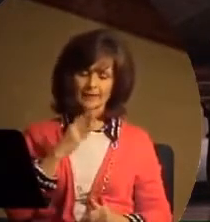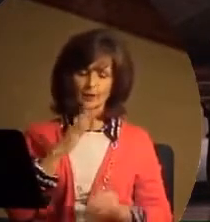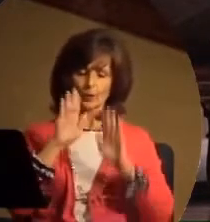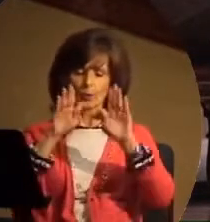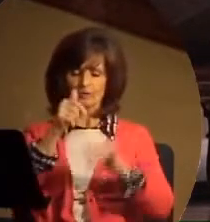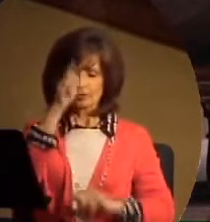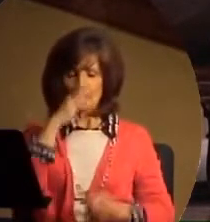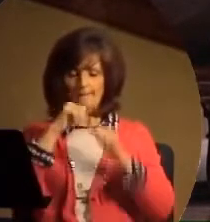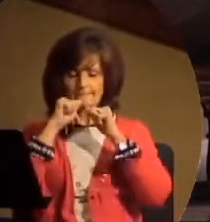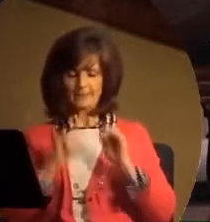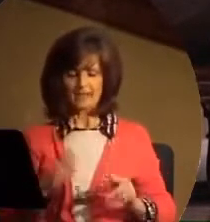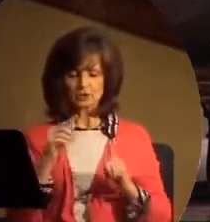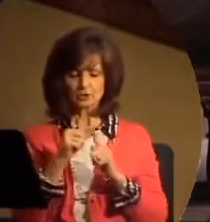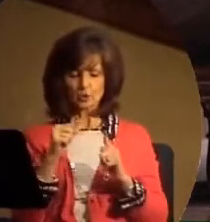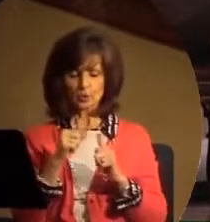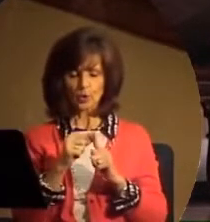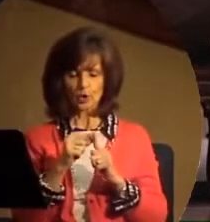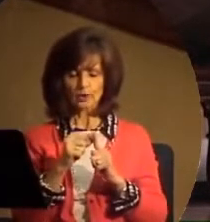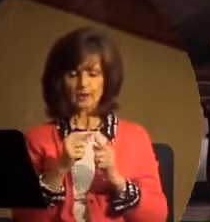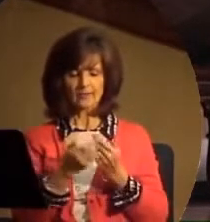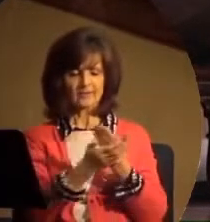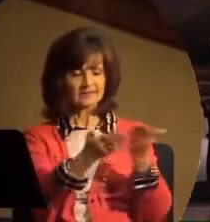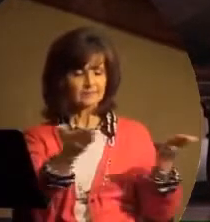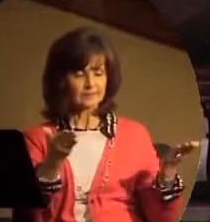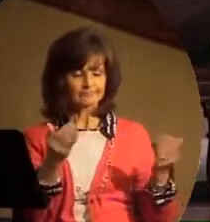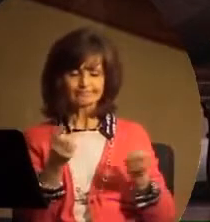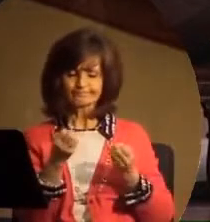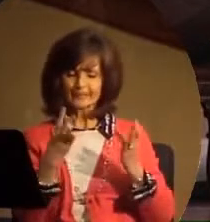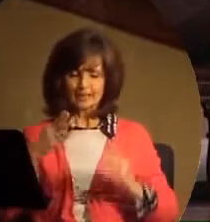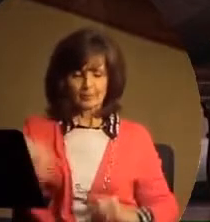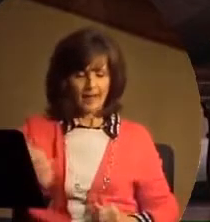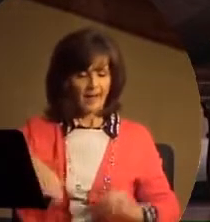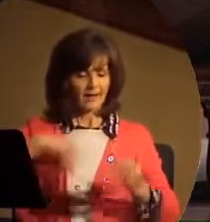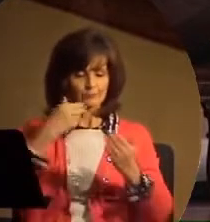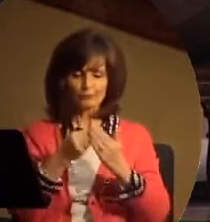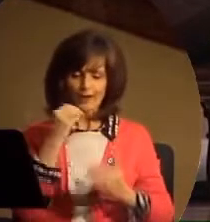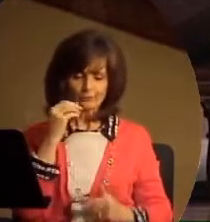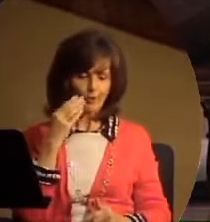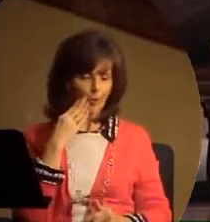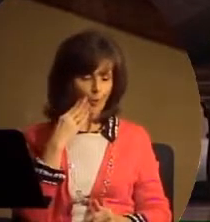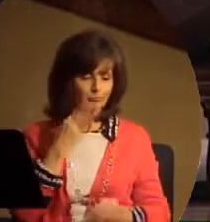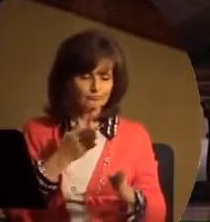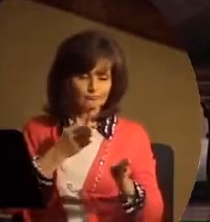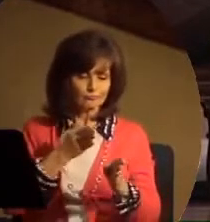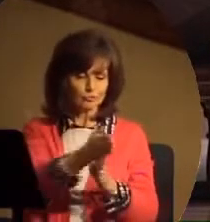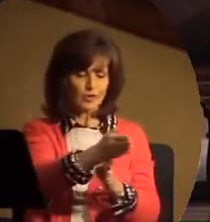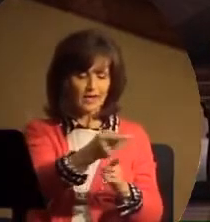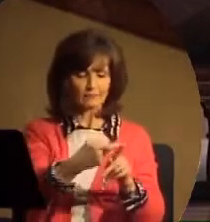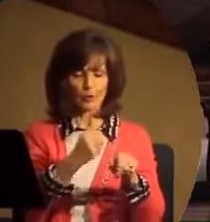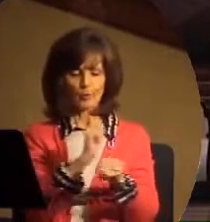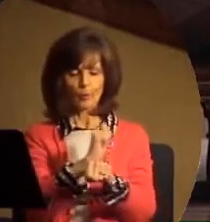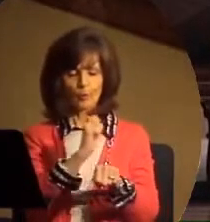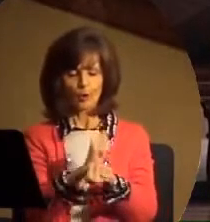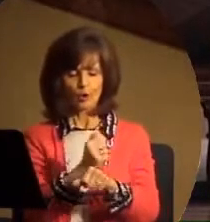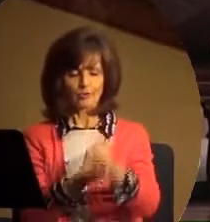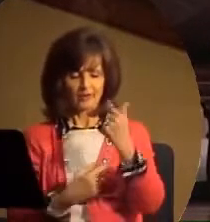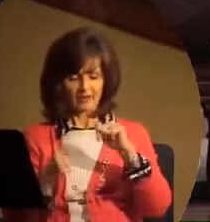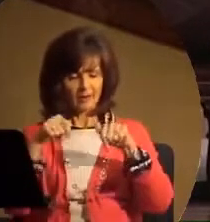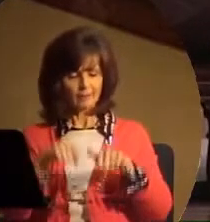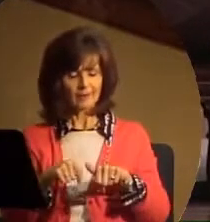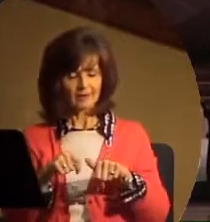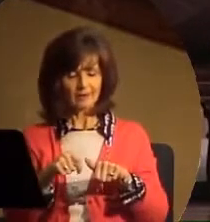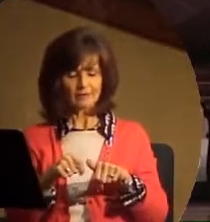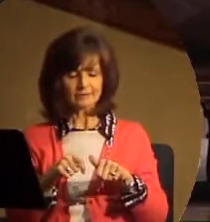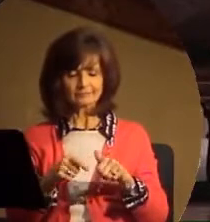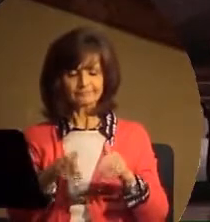Bless your word now. These folks, many of them hadn't even been home yet. They just come here to church, and they come tonight to hear the Bible. And I